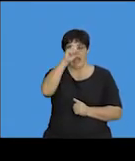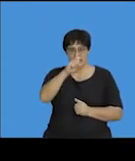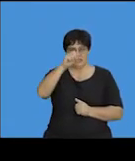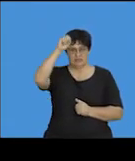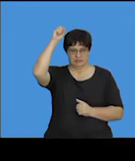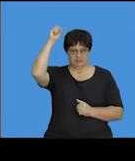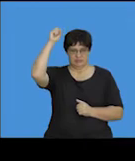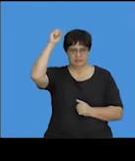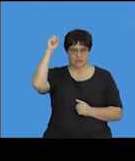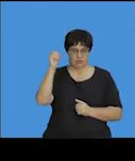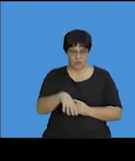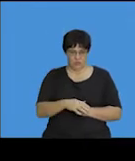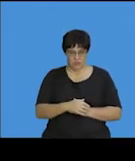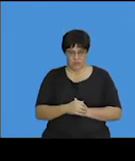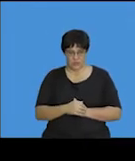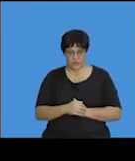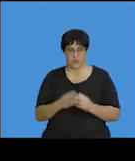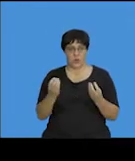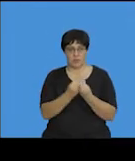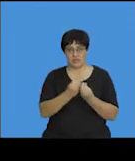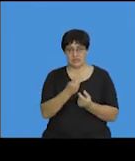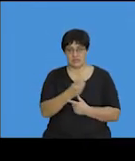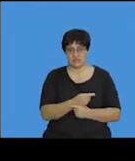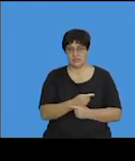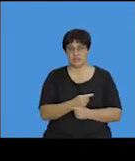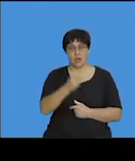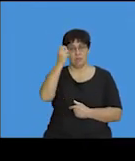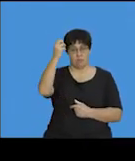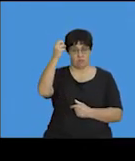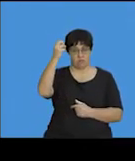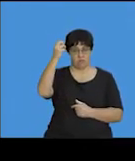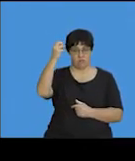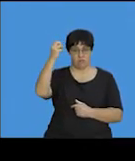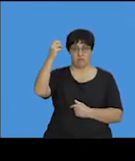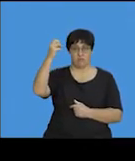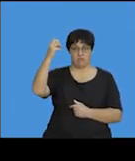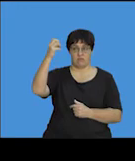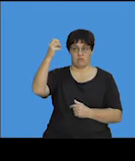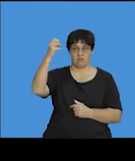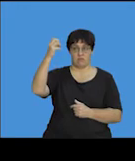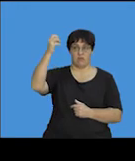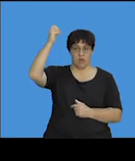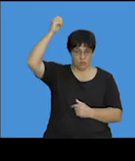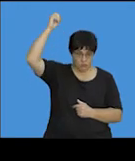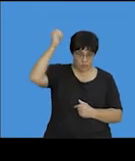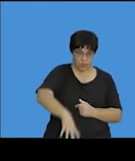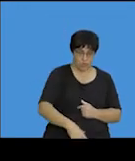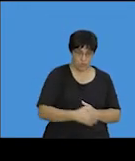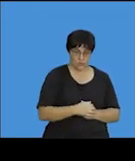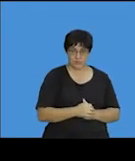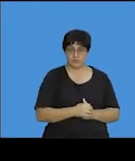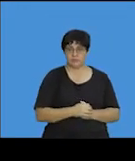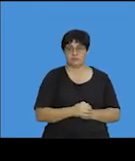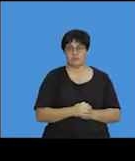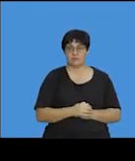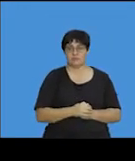point X. So we have our object, and now they take a ball and they throw it down. So